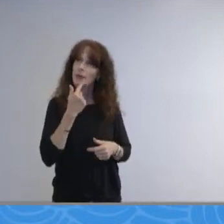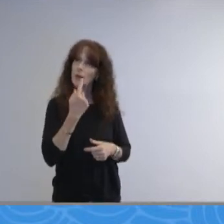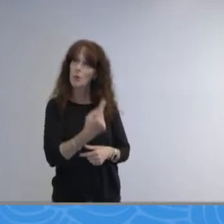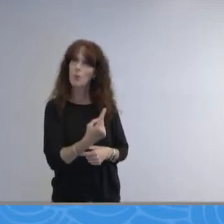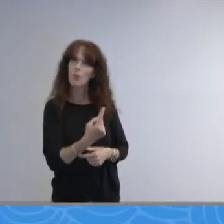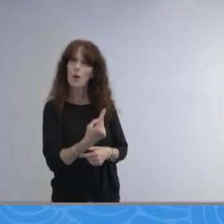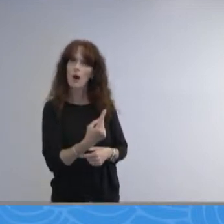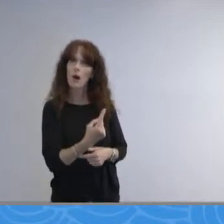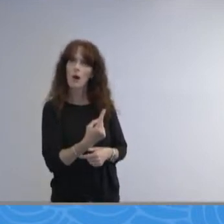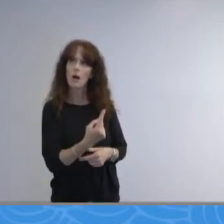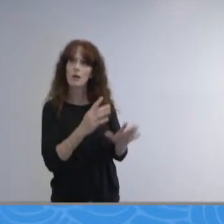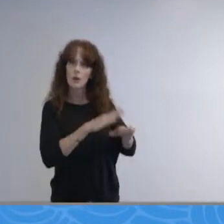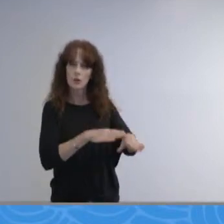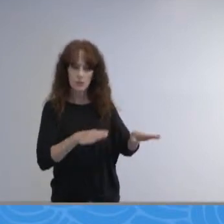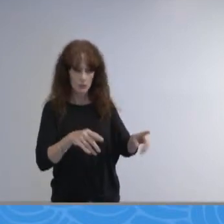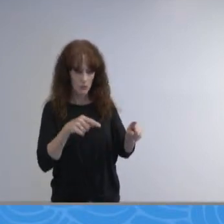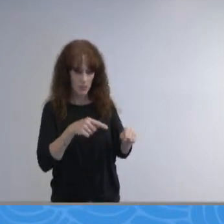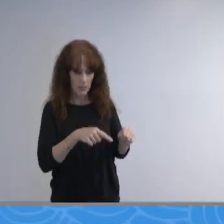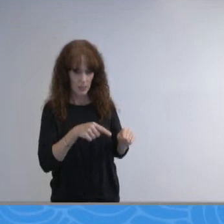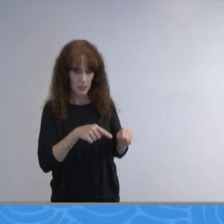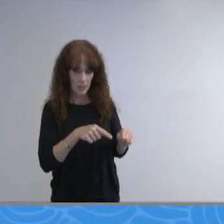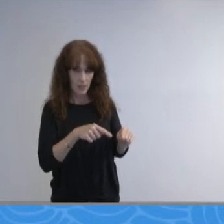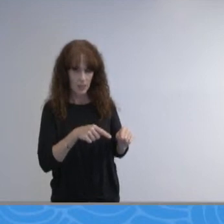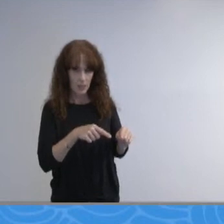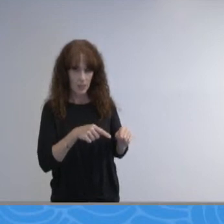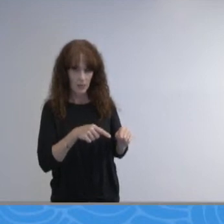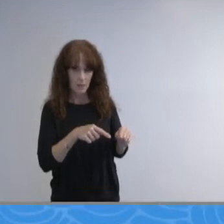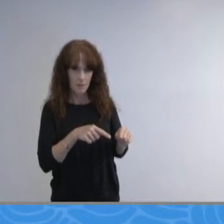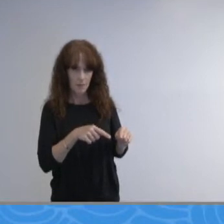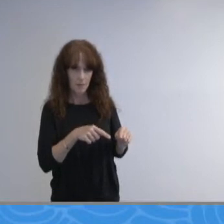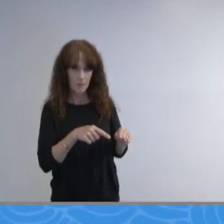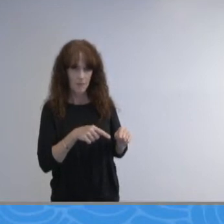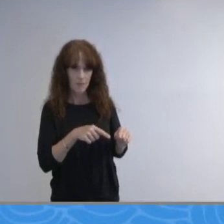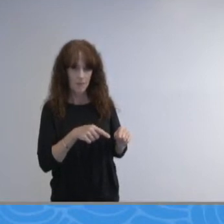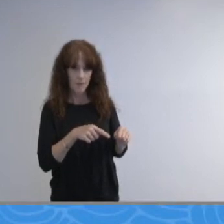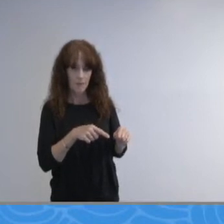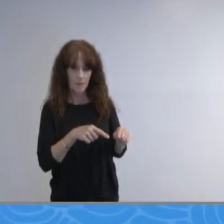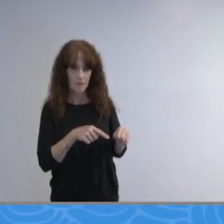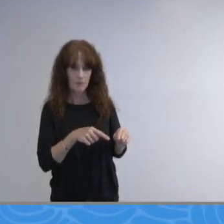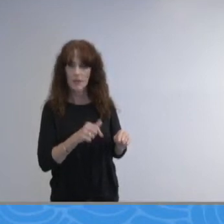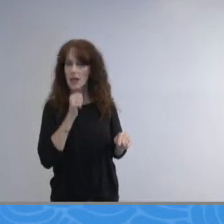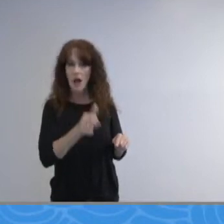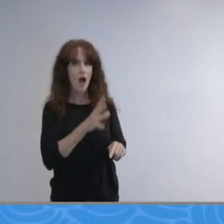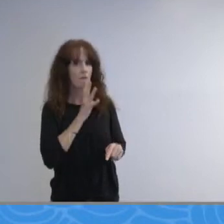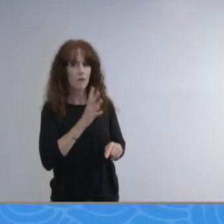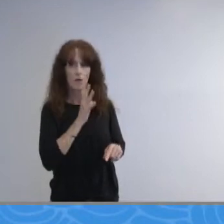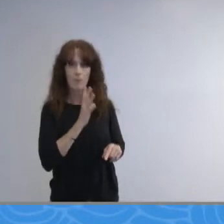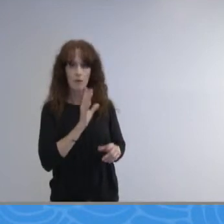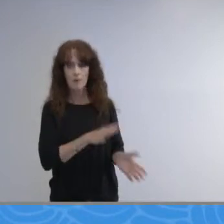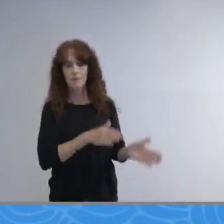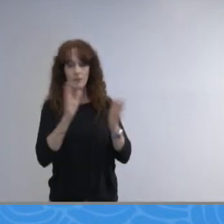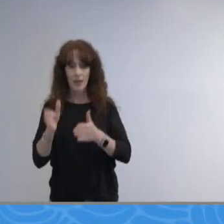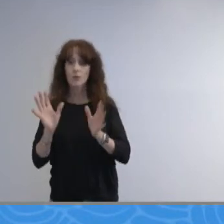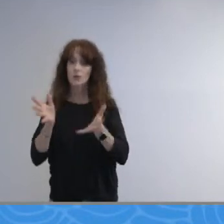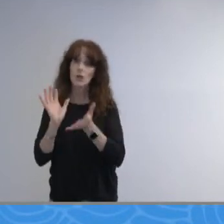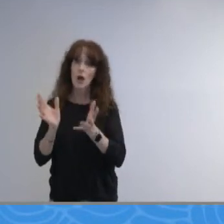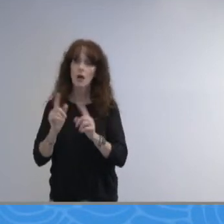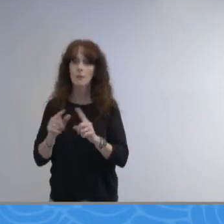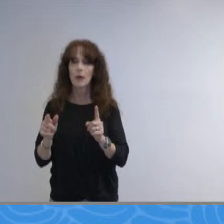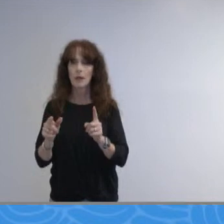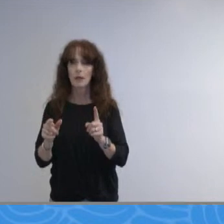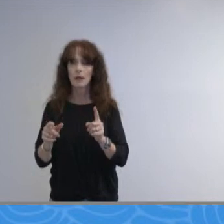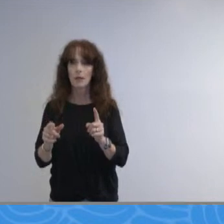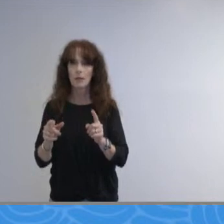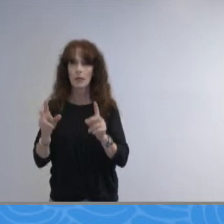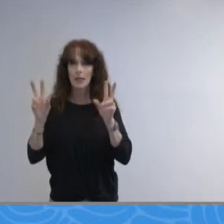one of her children, one of her kids was nonverbal. The other one could talk, but was